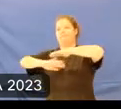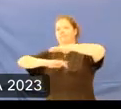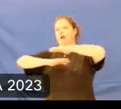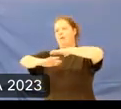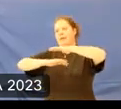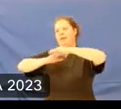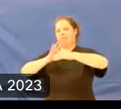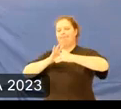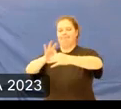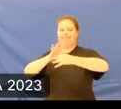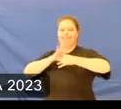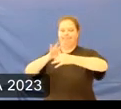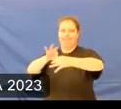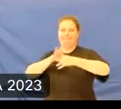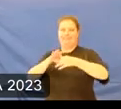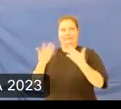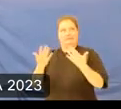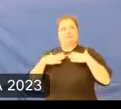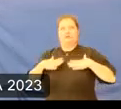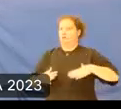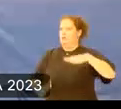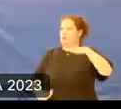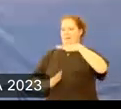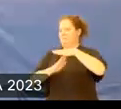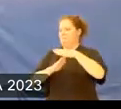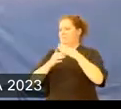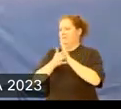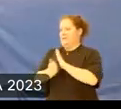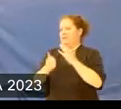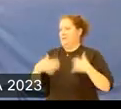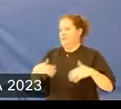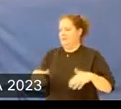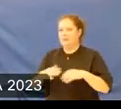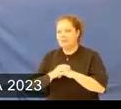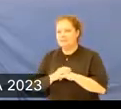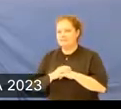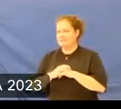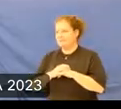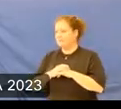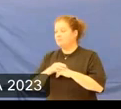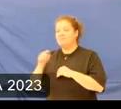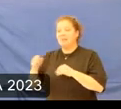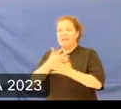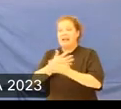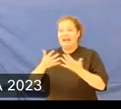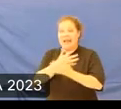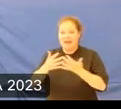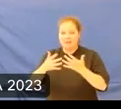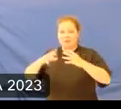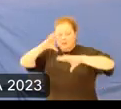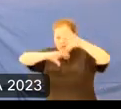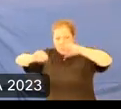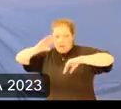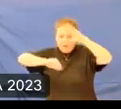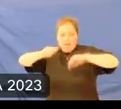got other terms. And that this is the key to language origins, language acquisition. So what I